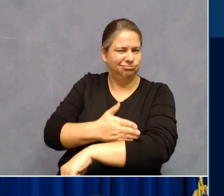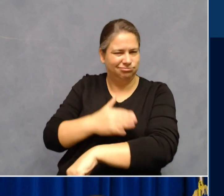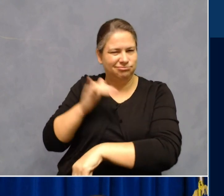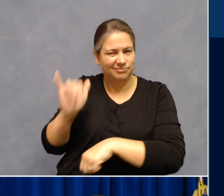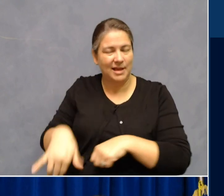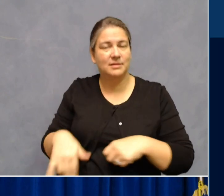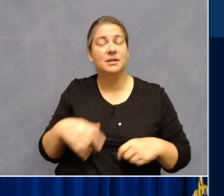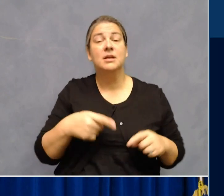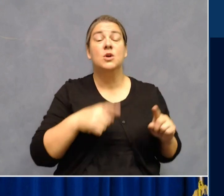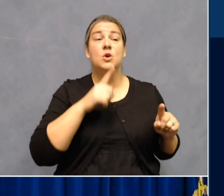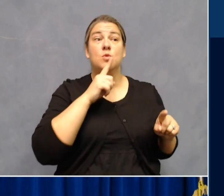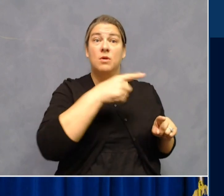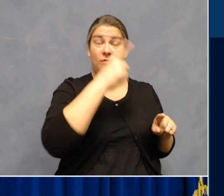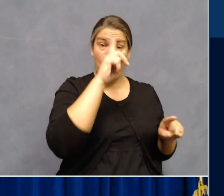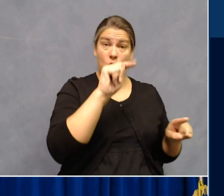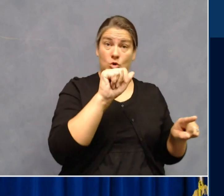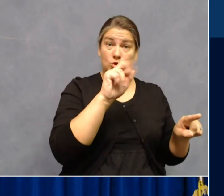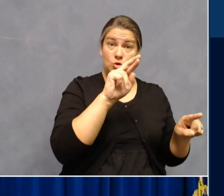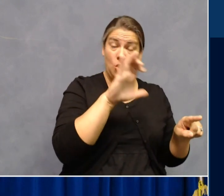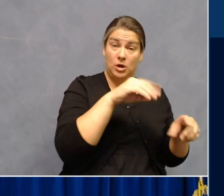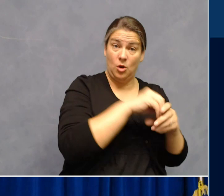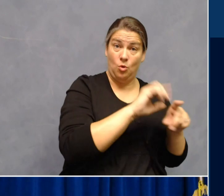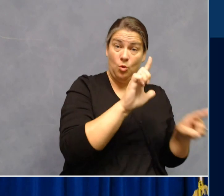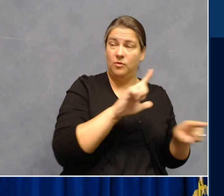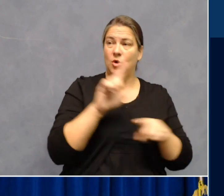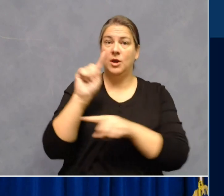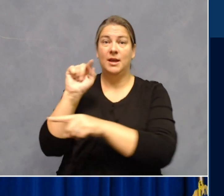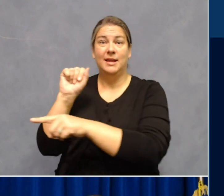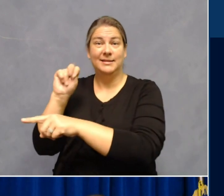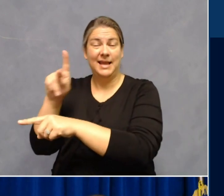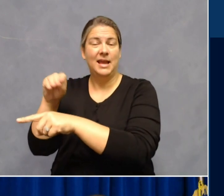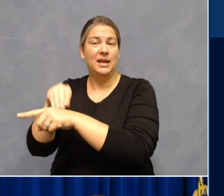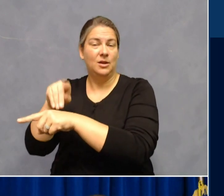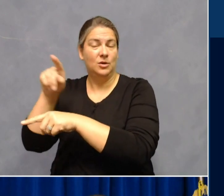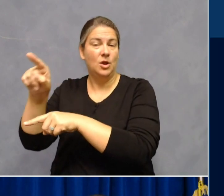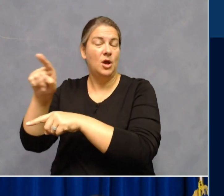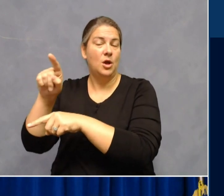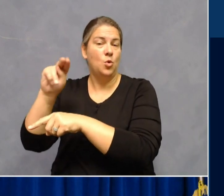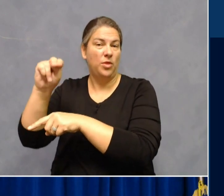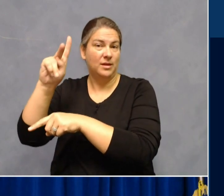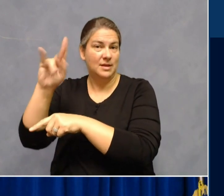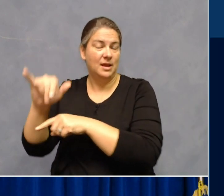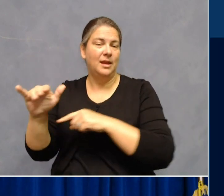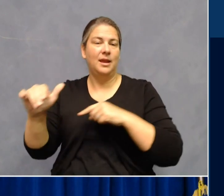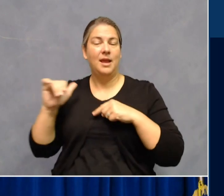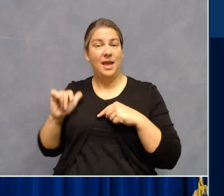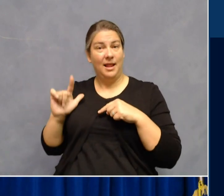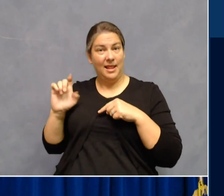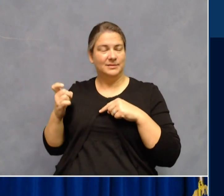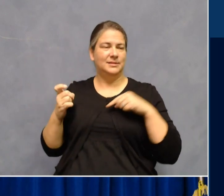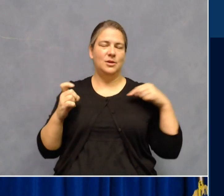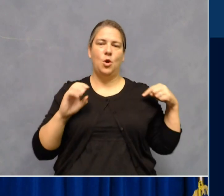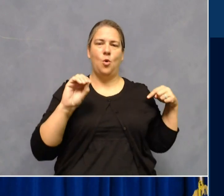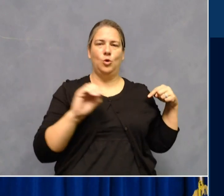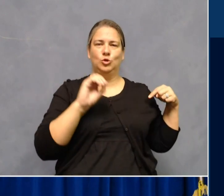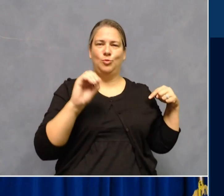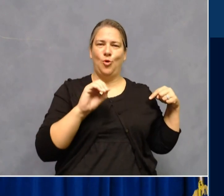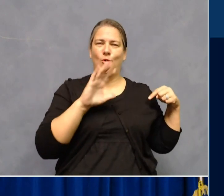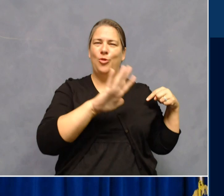Louisville, Tank in Northern Kentucky, Lextran in Lexington, and the Owensboro Transit System. On top of